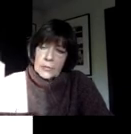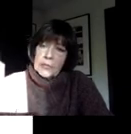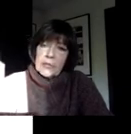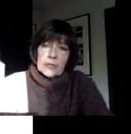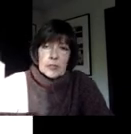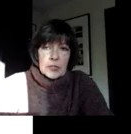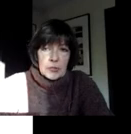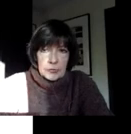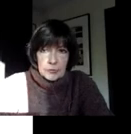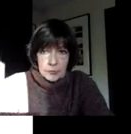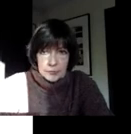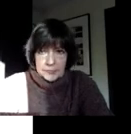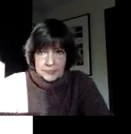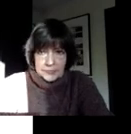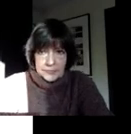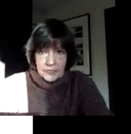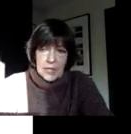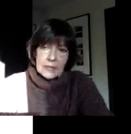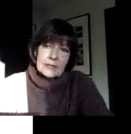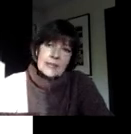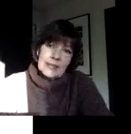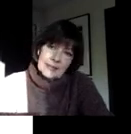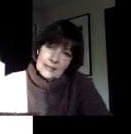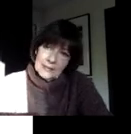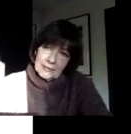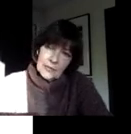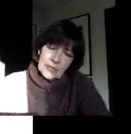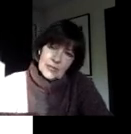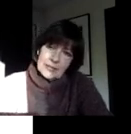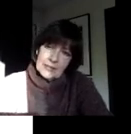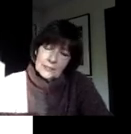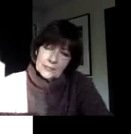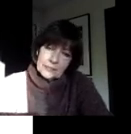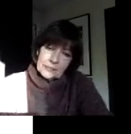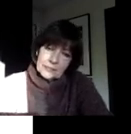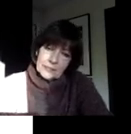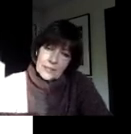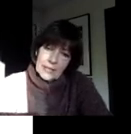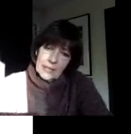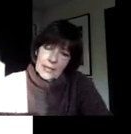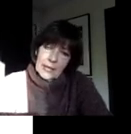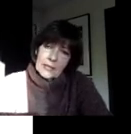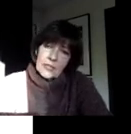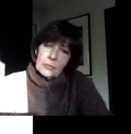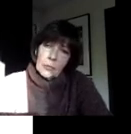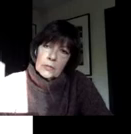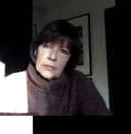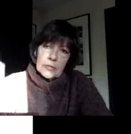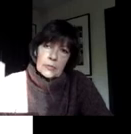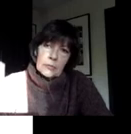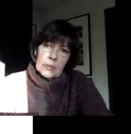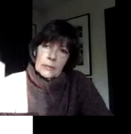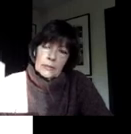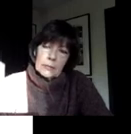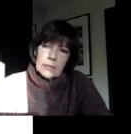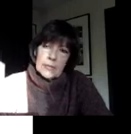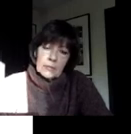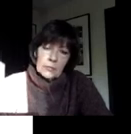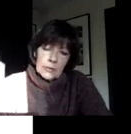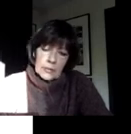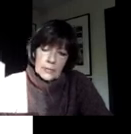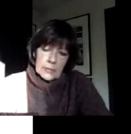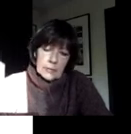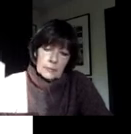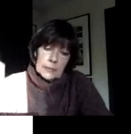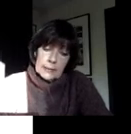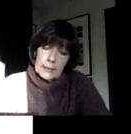She was only 32, Jacqueline Kennedy, our first lady. And she wore the suit that was stained